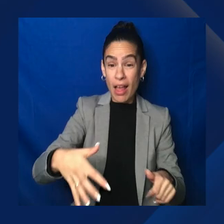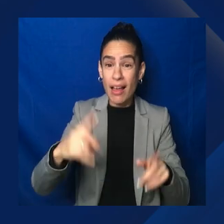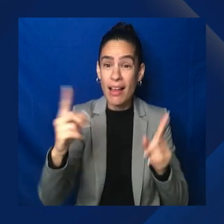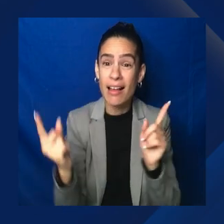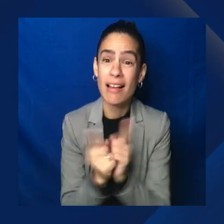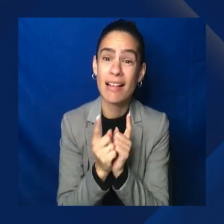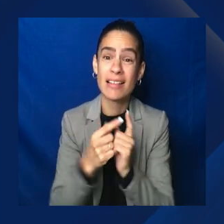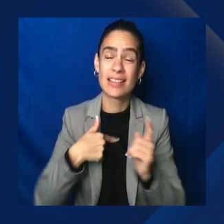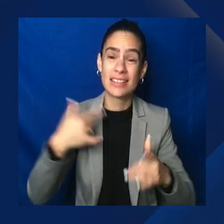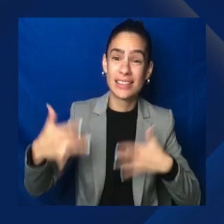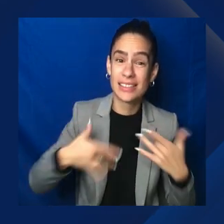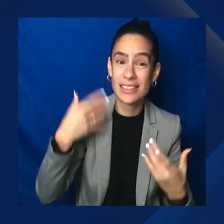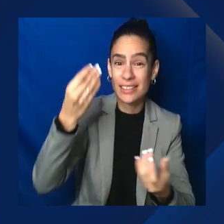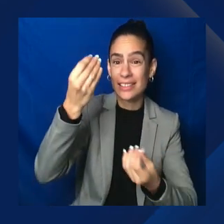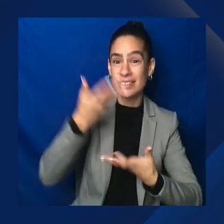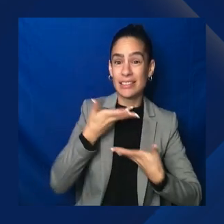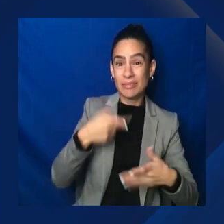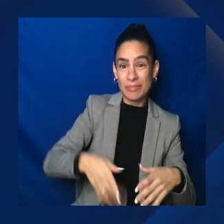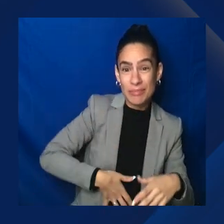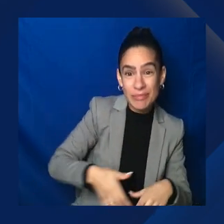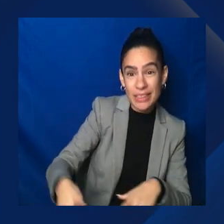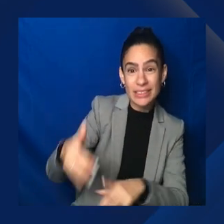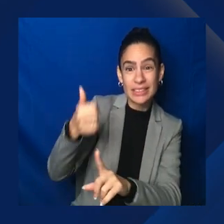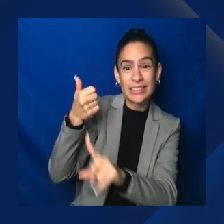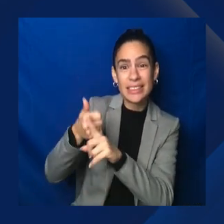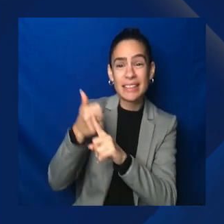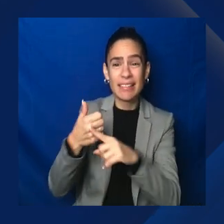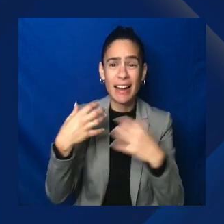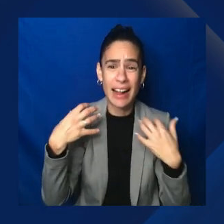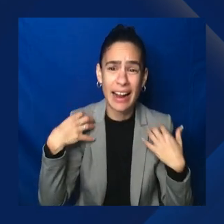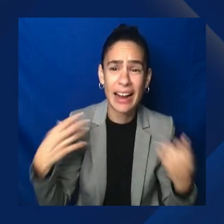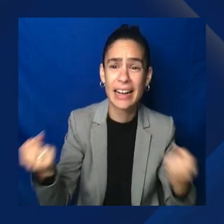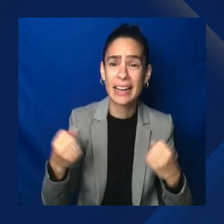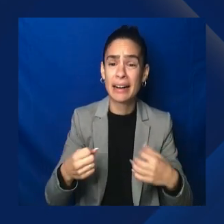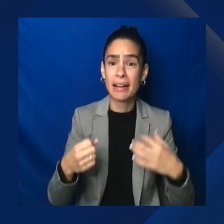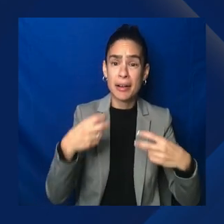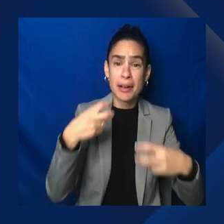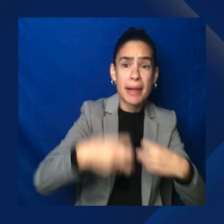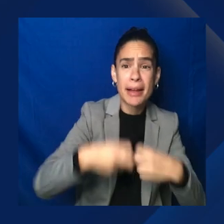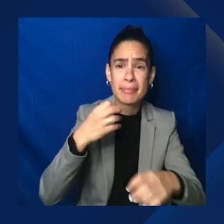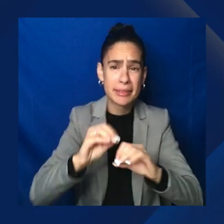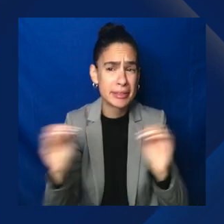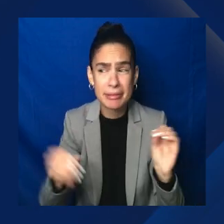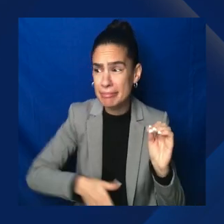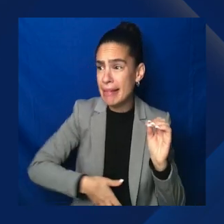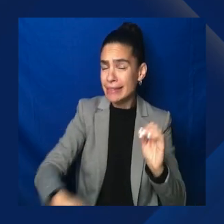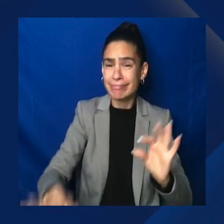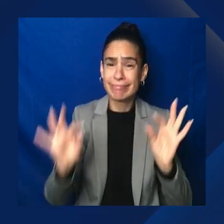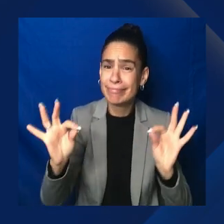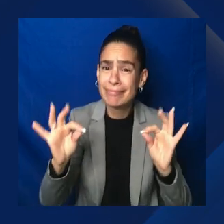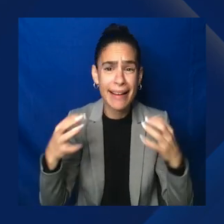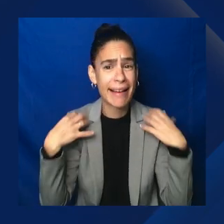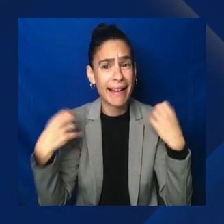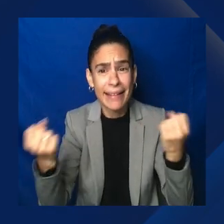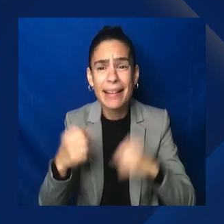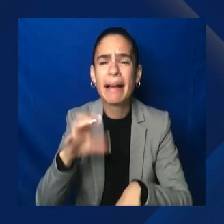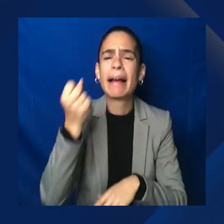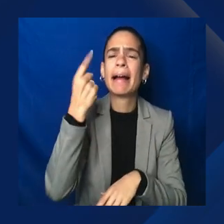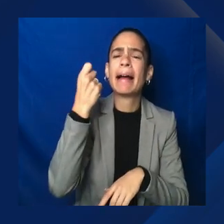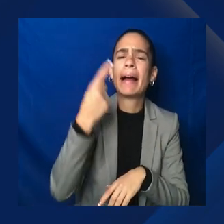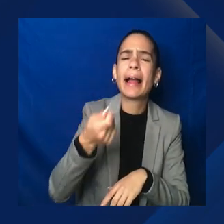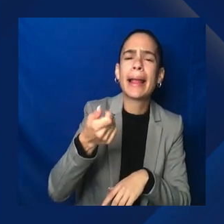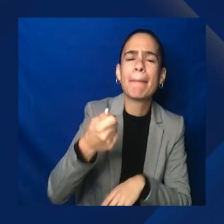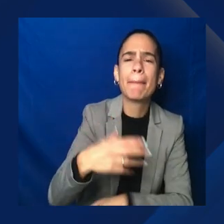very healthy. She had no issues throughout her pregnancy, with the exception of a little high blood pressure here and there. In